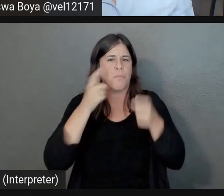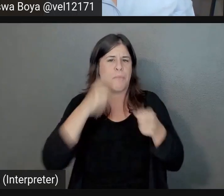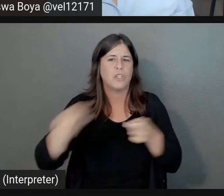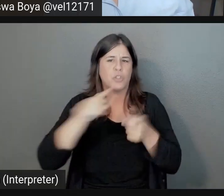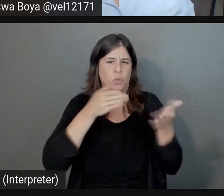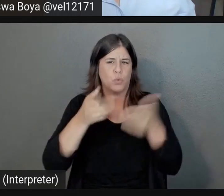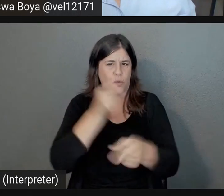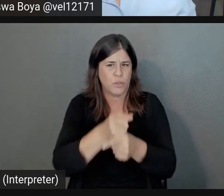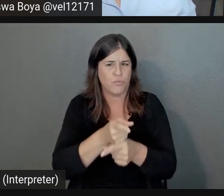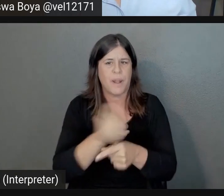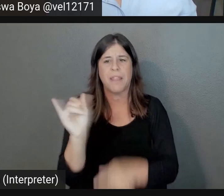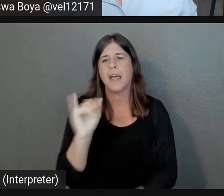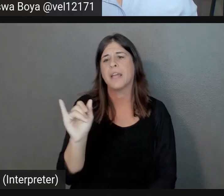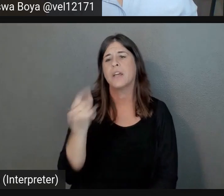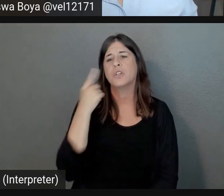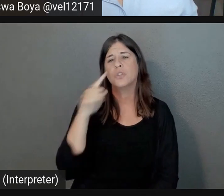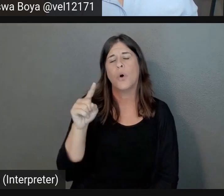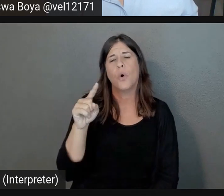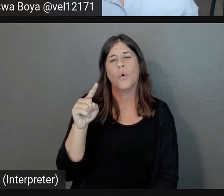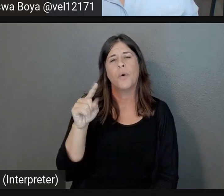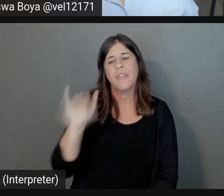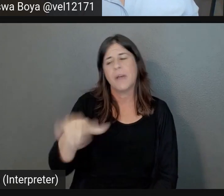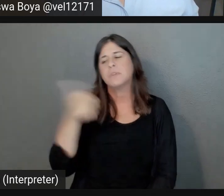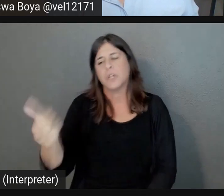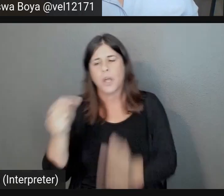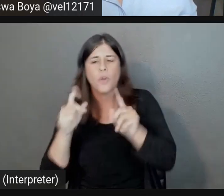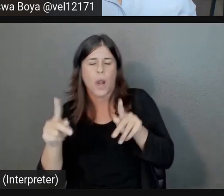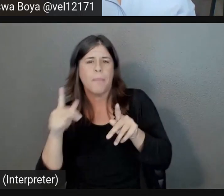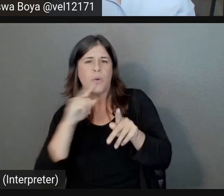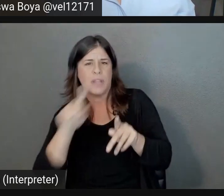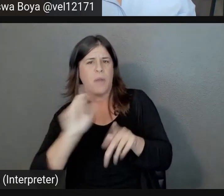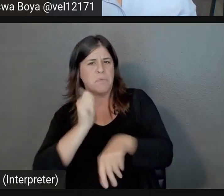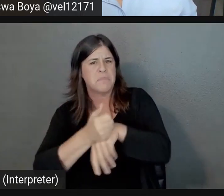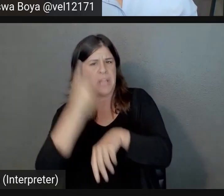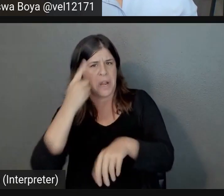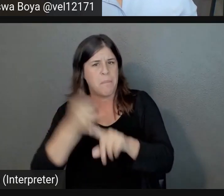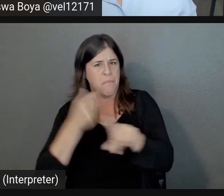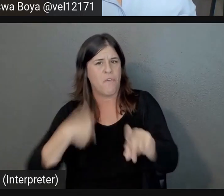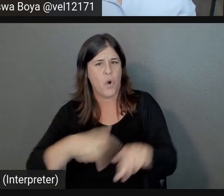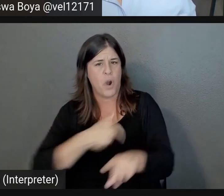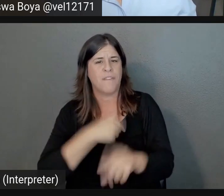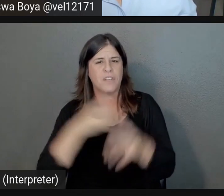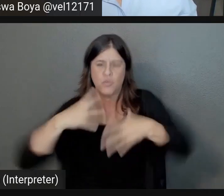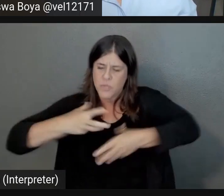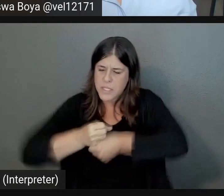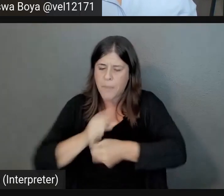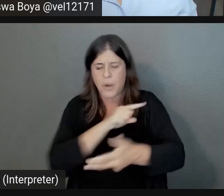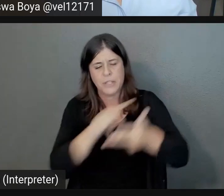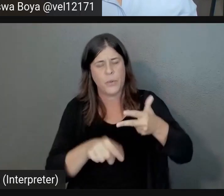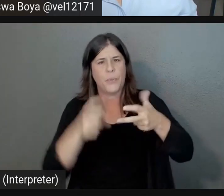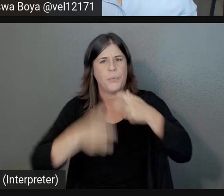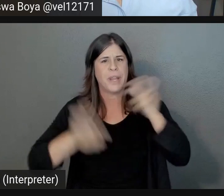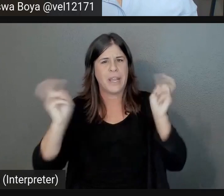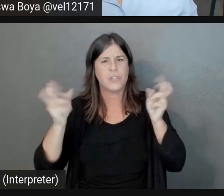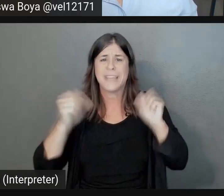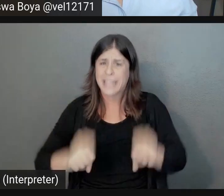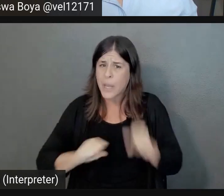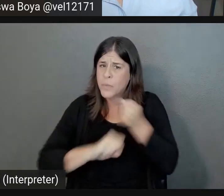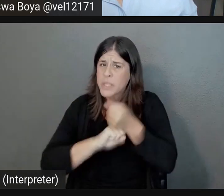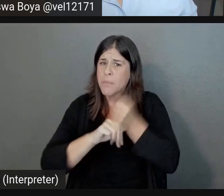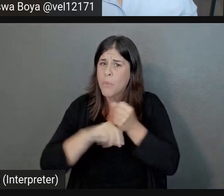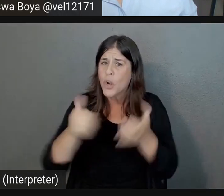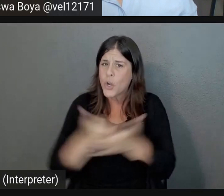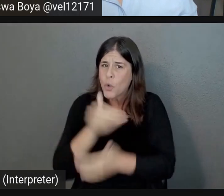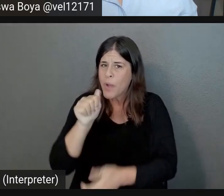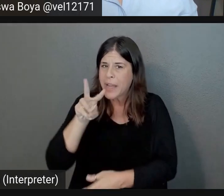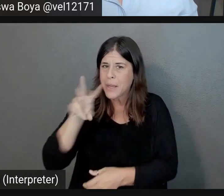right? So that was another opportunity that lay in front of us. And so to summarize, there are these three problems. Can we support new AWS features